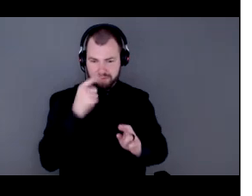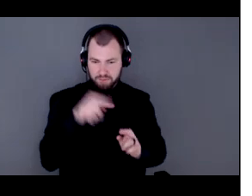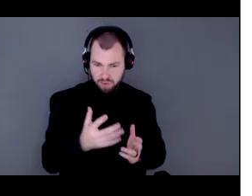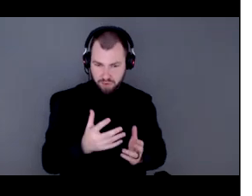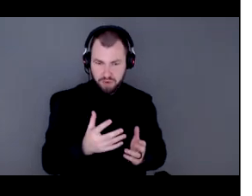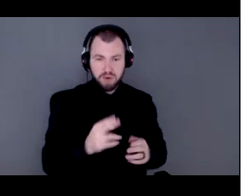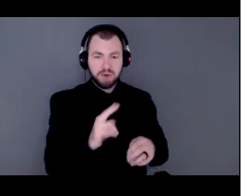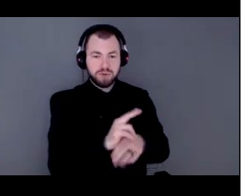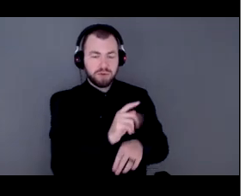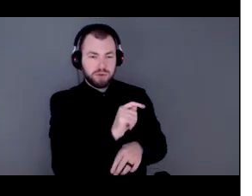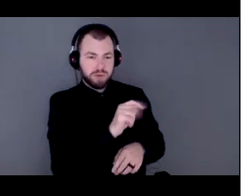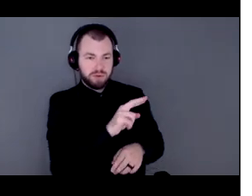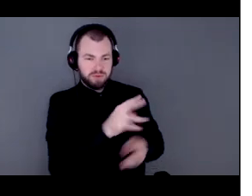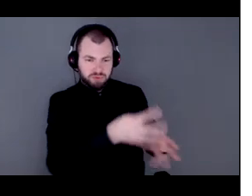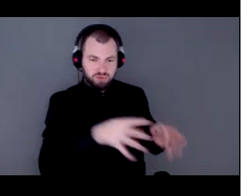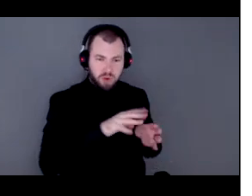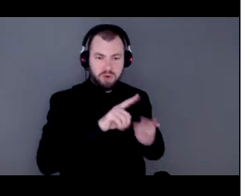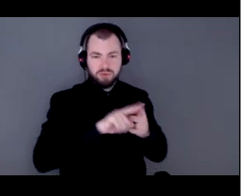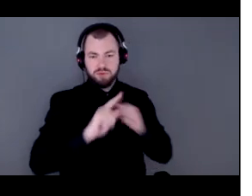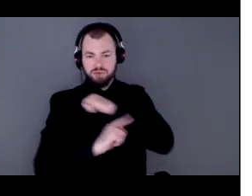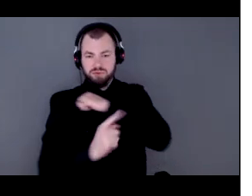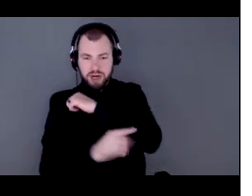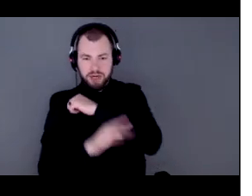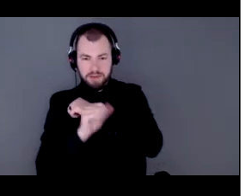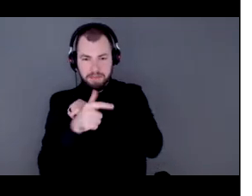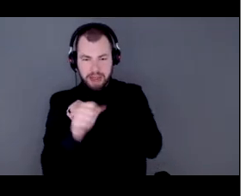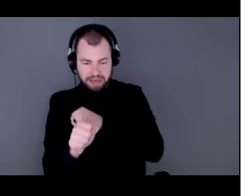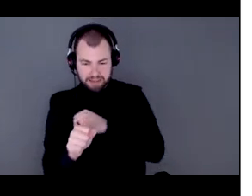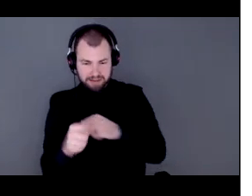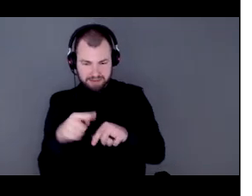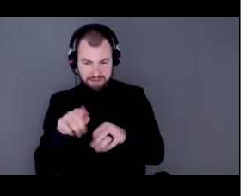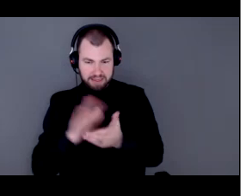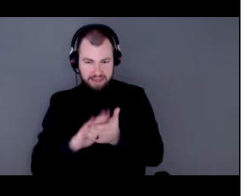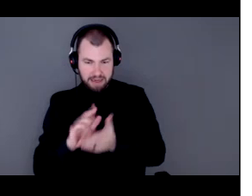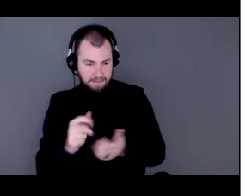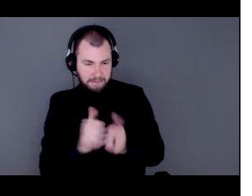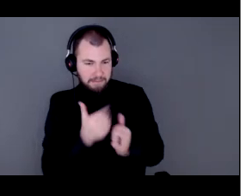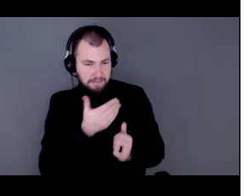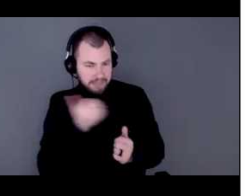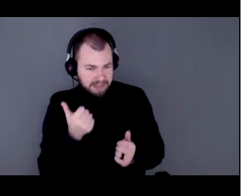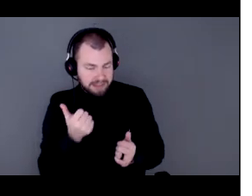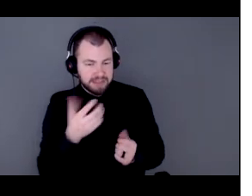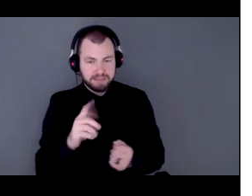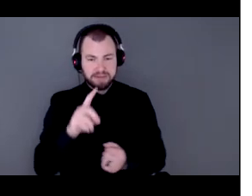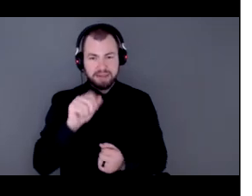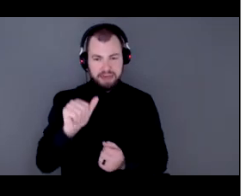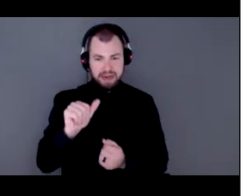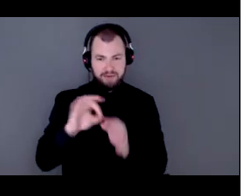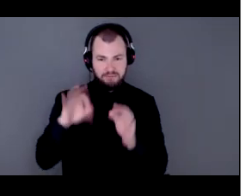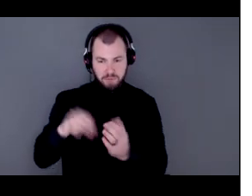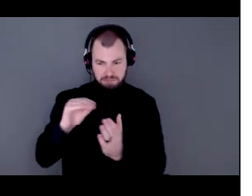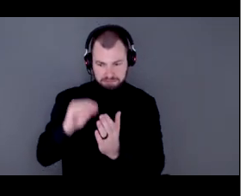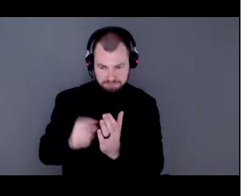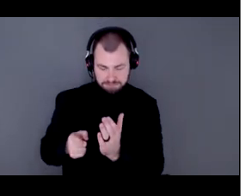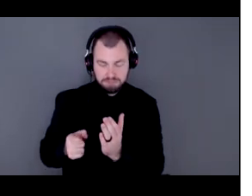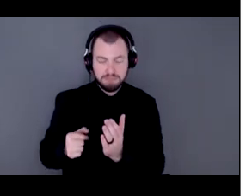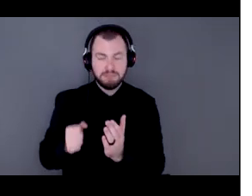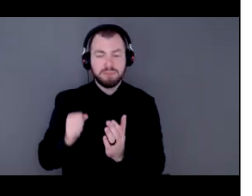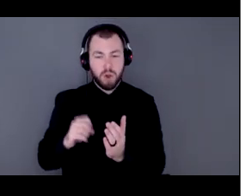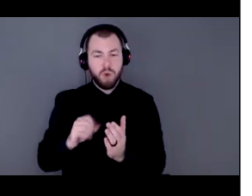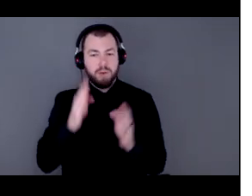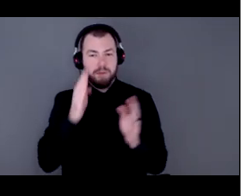these water-based cleanups, and test out our data forms. And so through this, we are going to be planning a larger event next year using